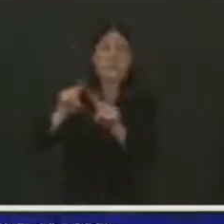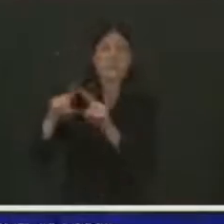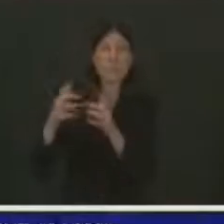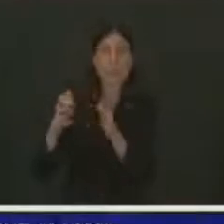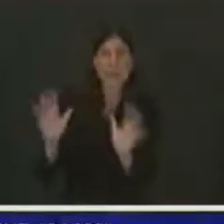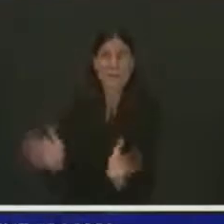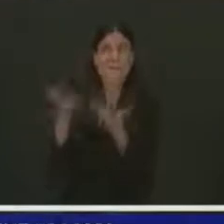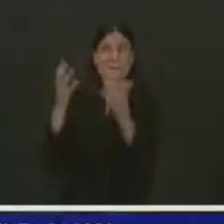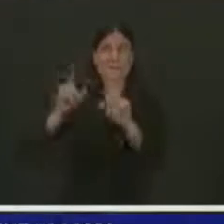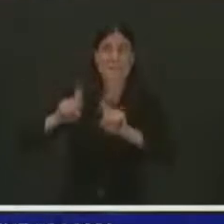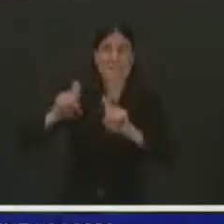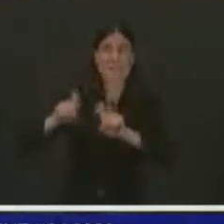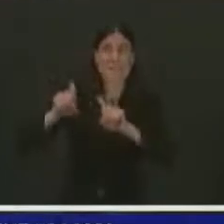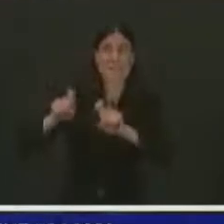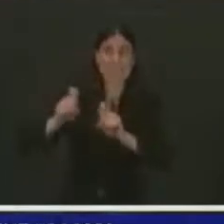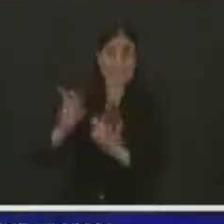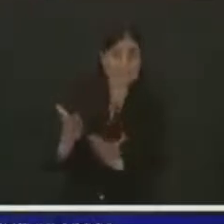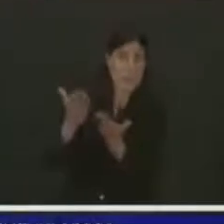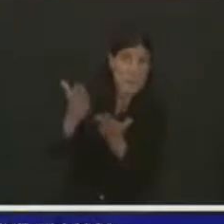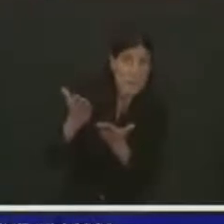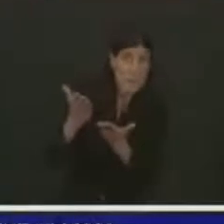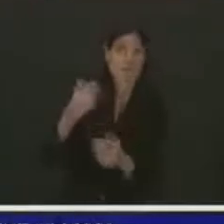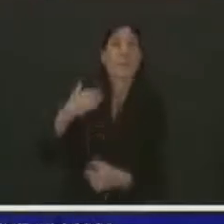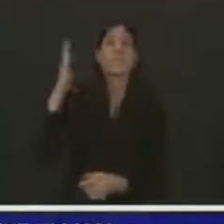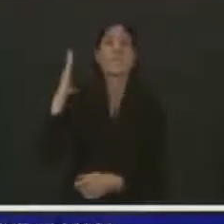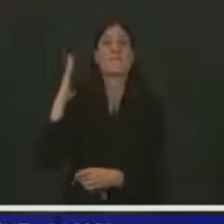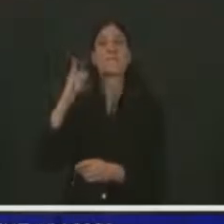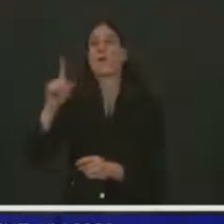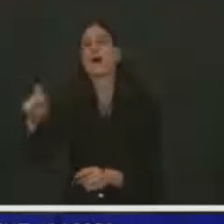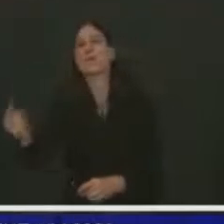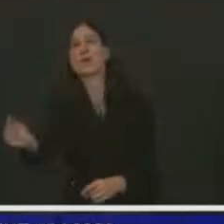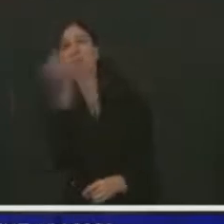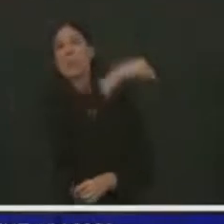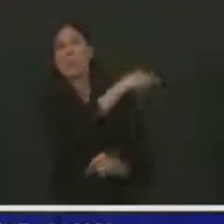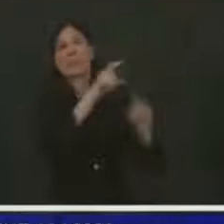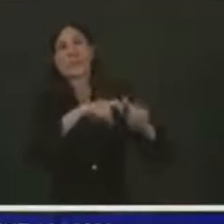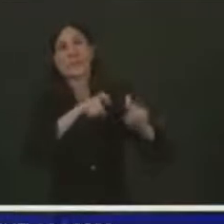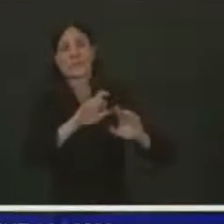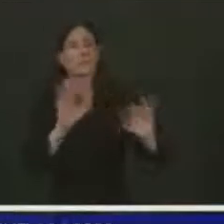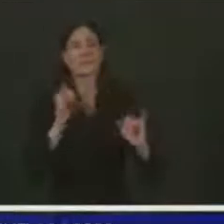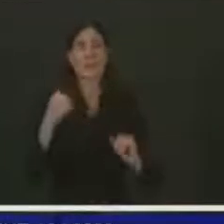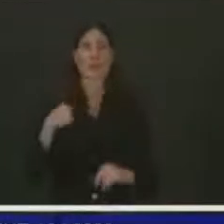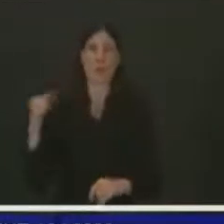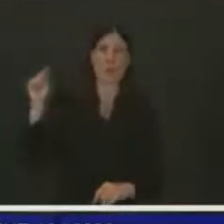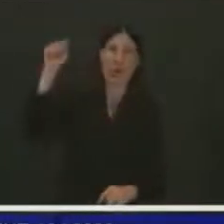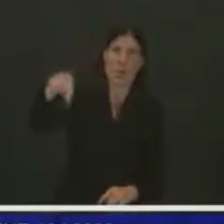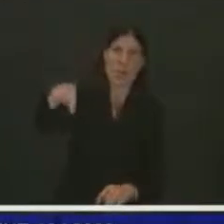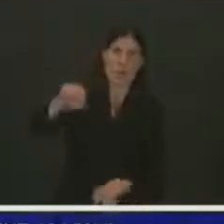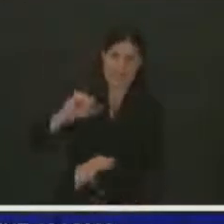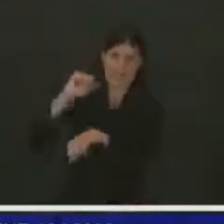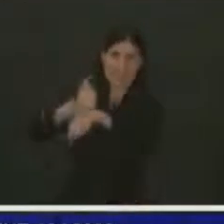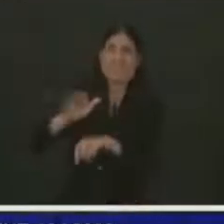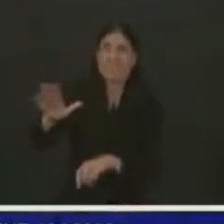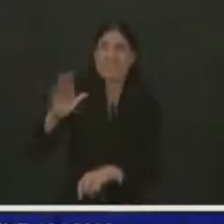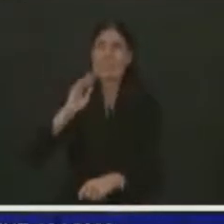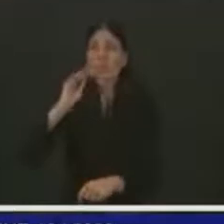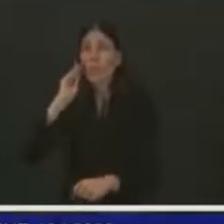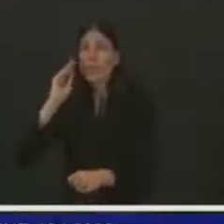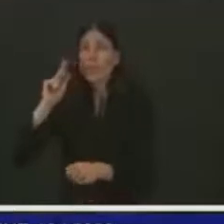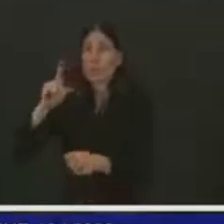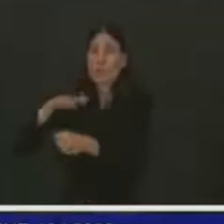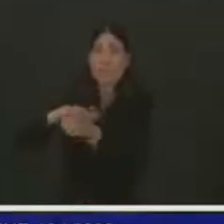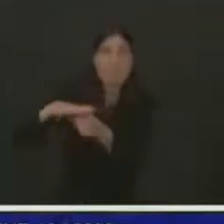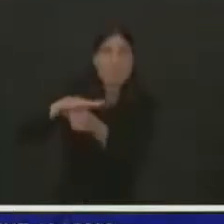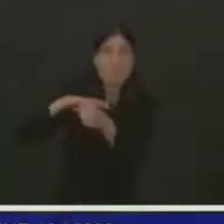offer testing in those communities so that it can be accessible for asymptomatic testing to